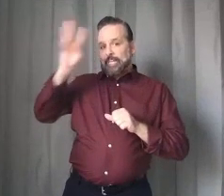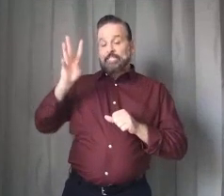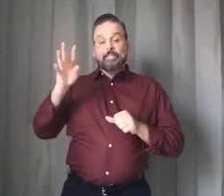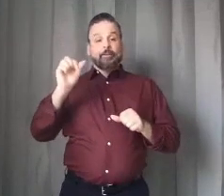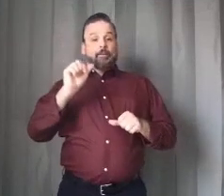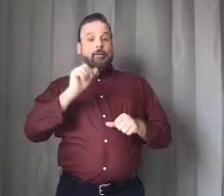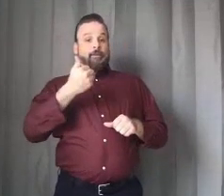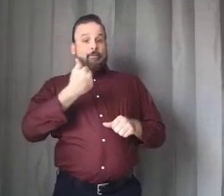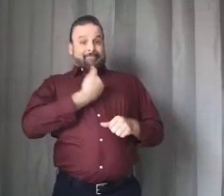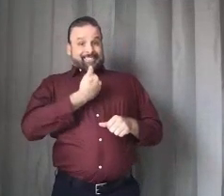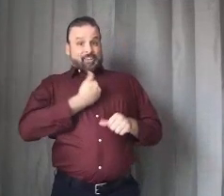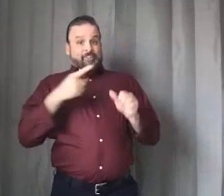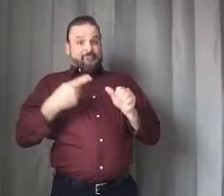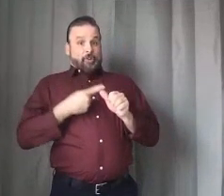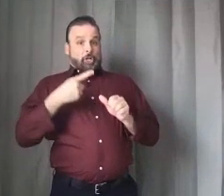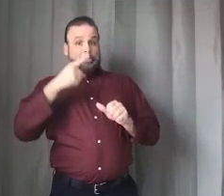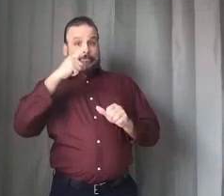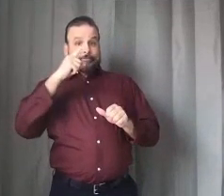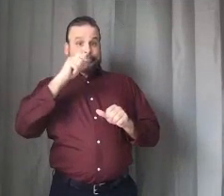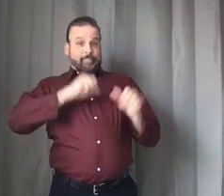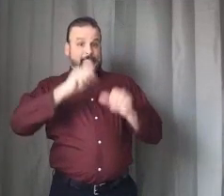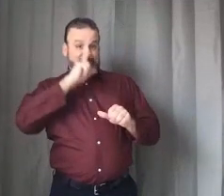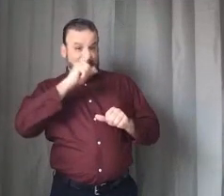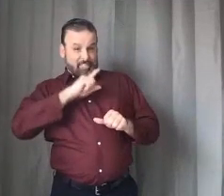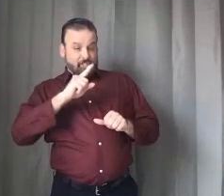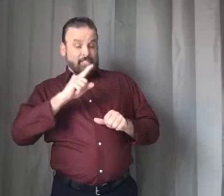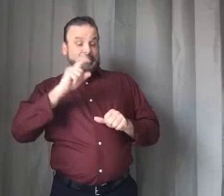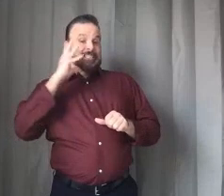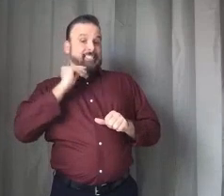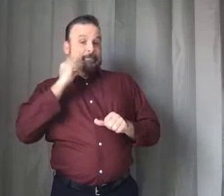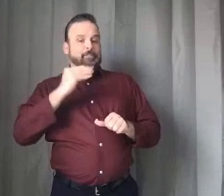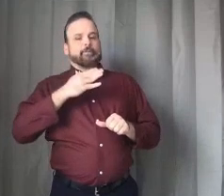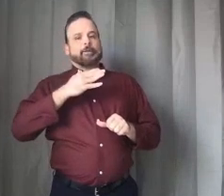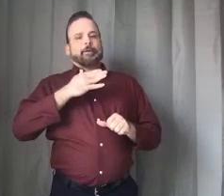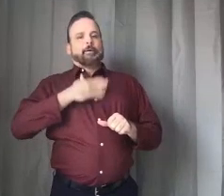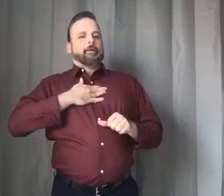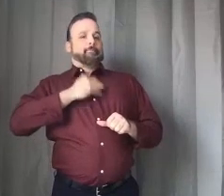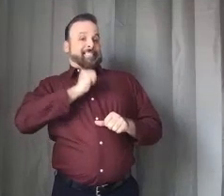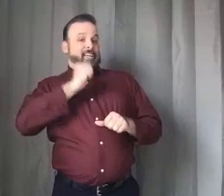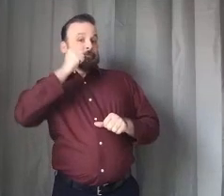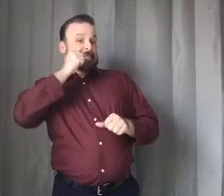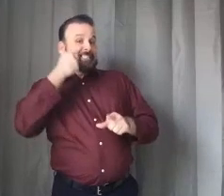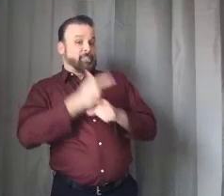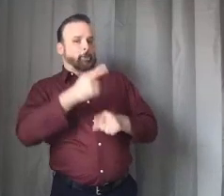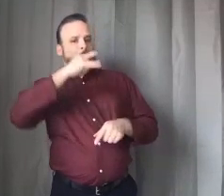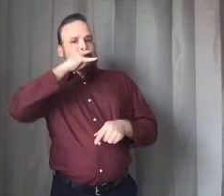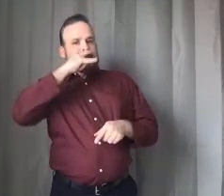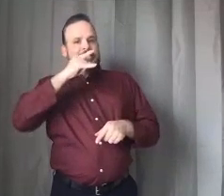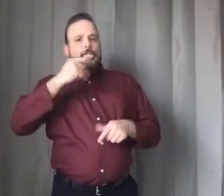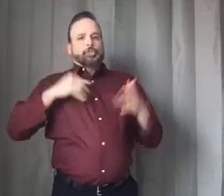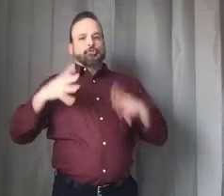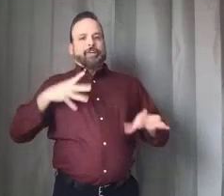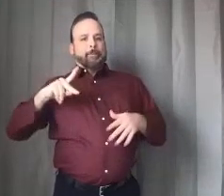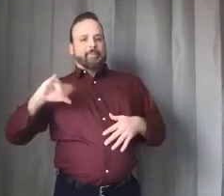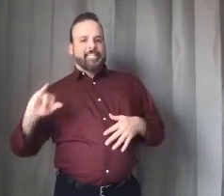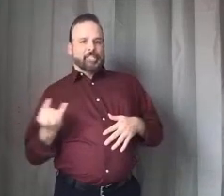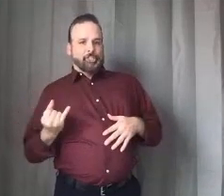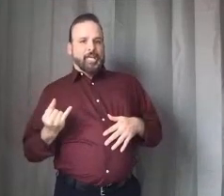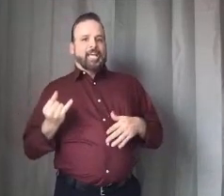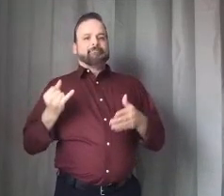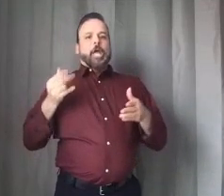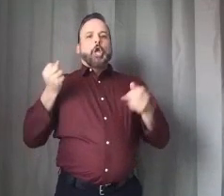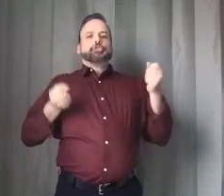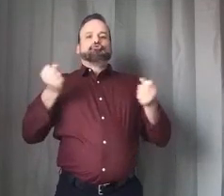sci-fi experience was when me and my sister were kids. We were in our pajamas in the backseat of my parents' car in a drive-in watching Star Wars,